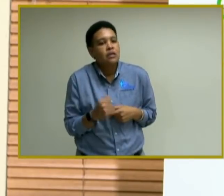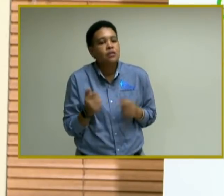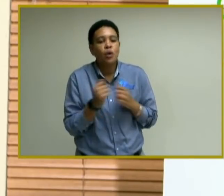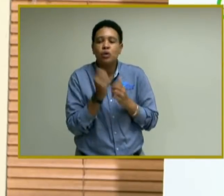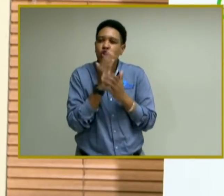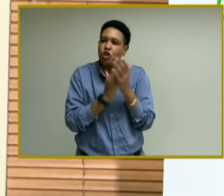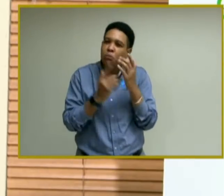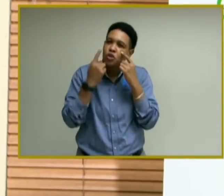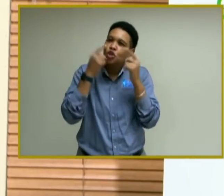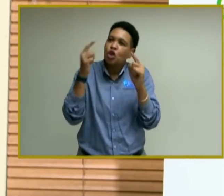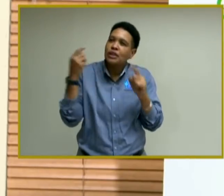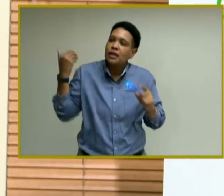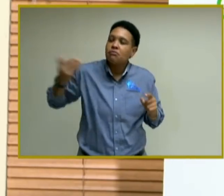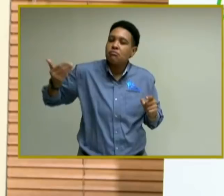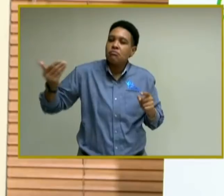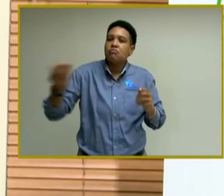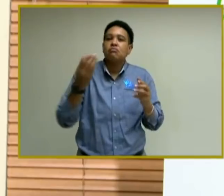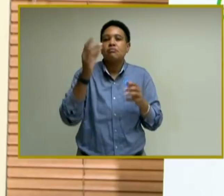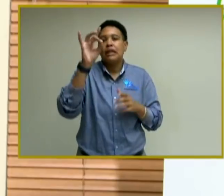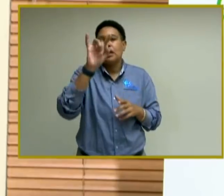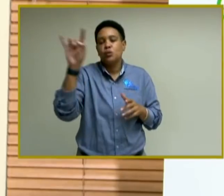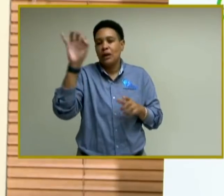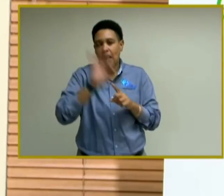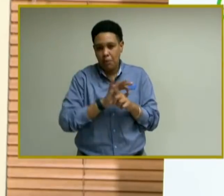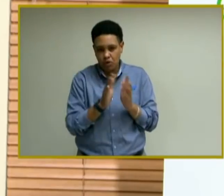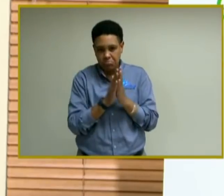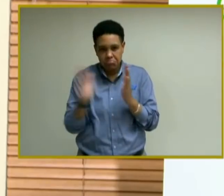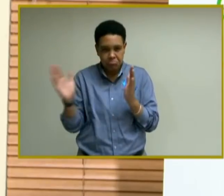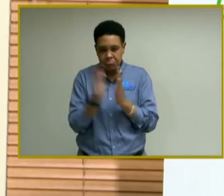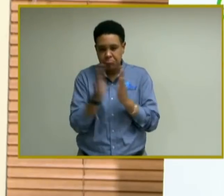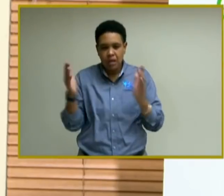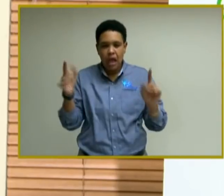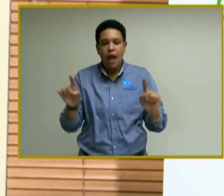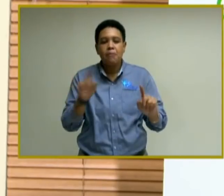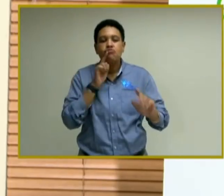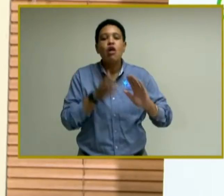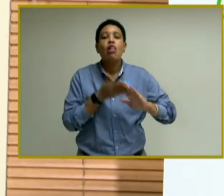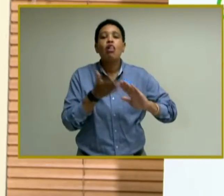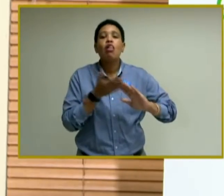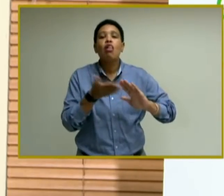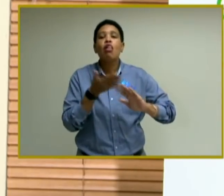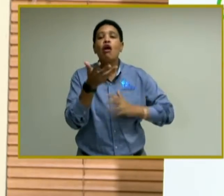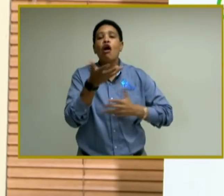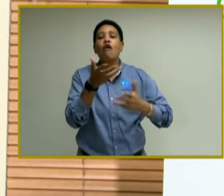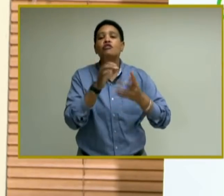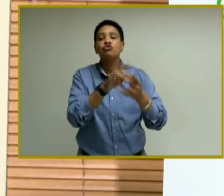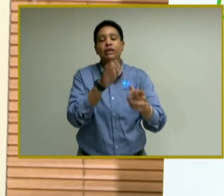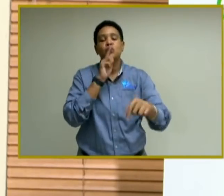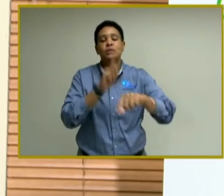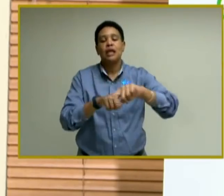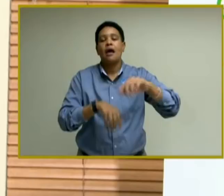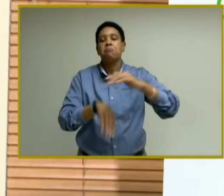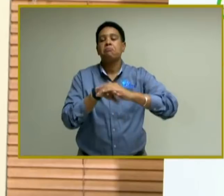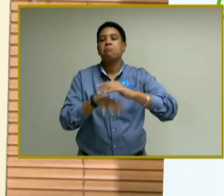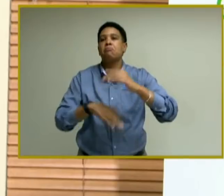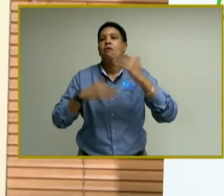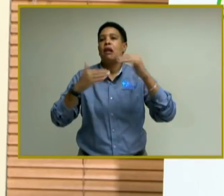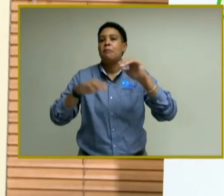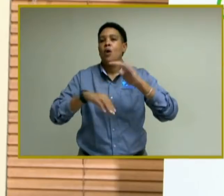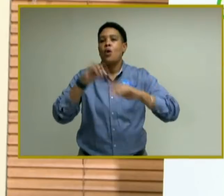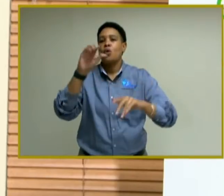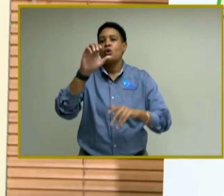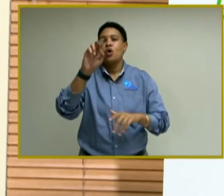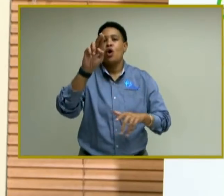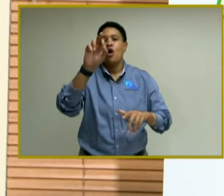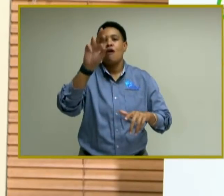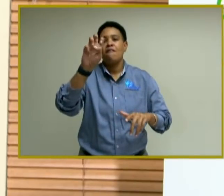some success over the past 8 to 9 months. You know, there's an ongoing conversation around curfew times, and we are